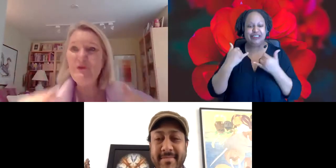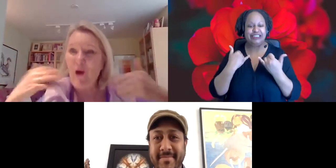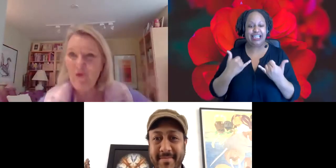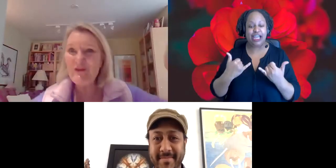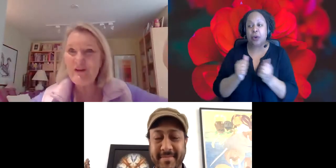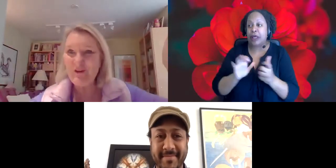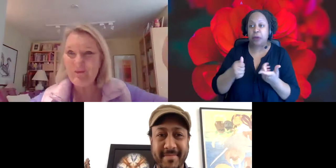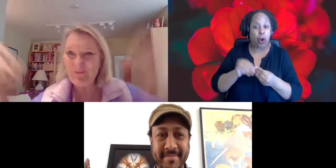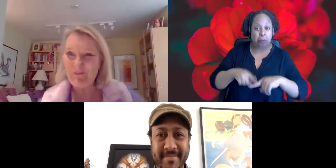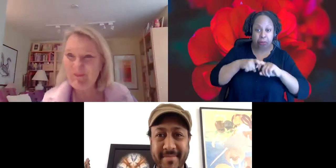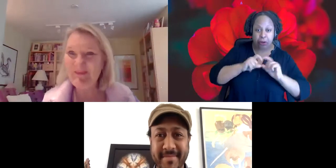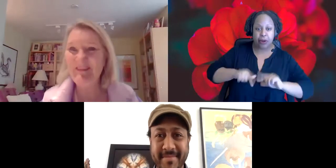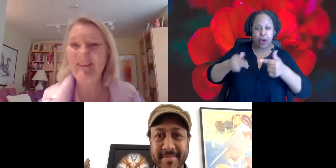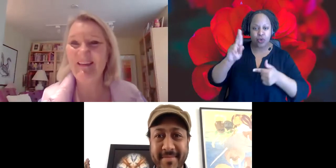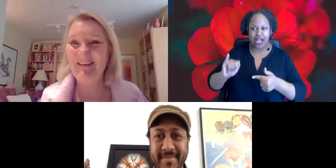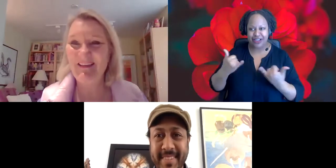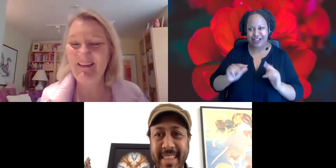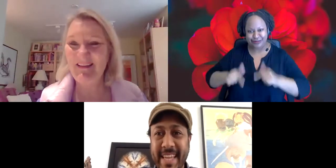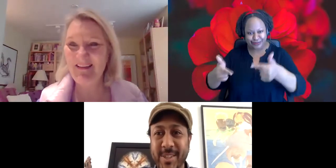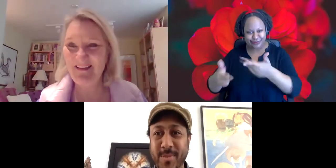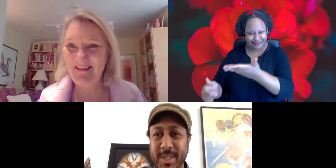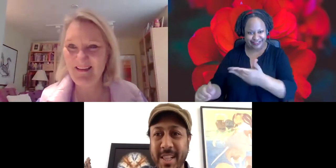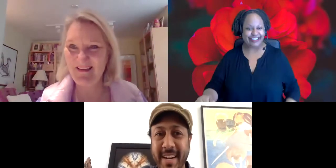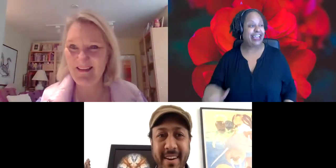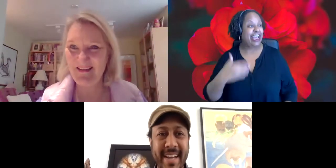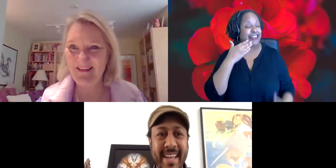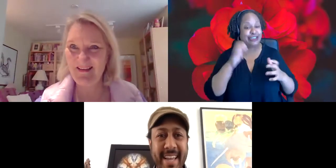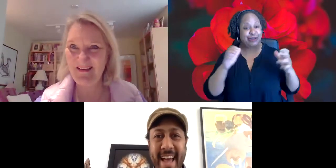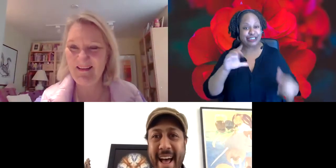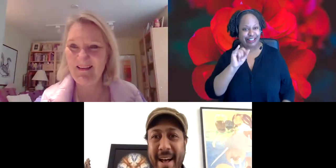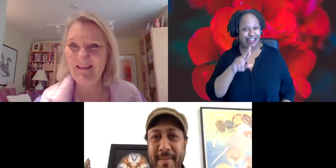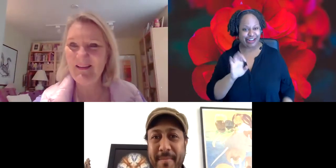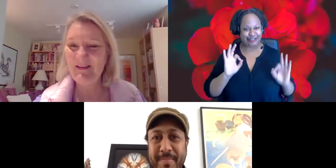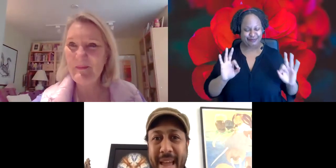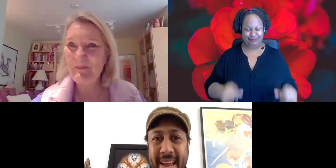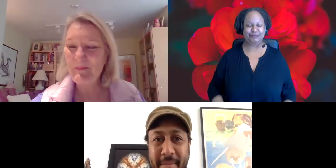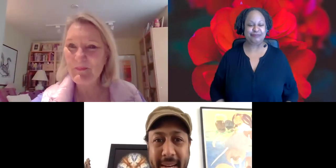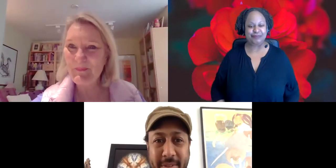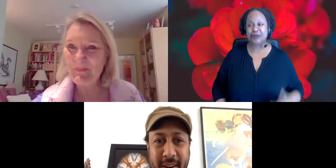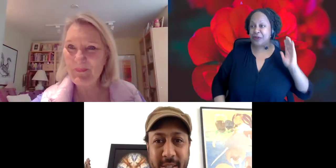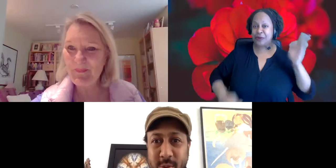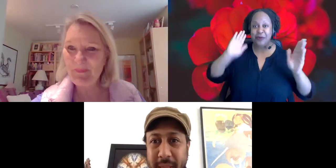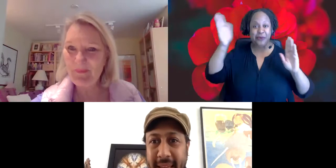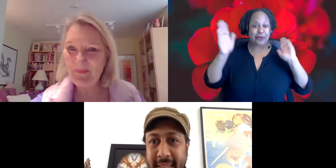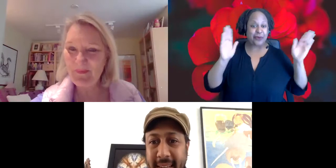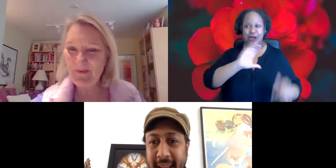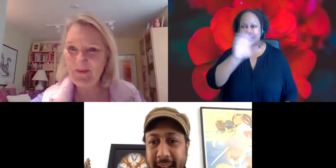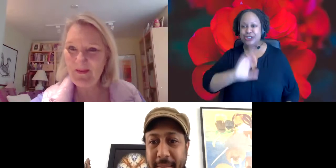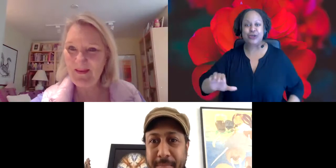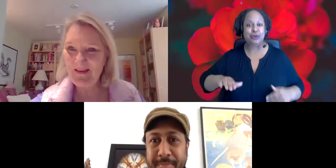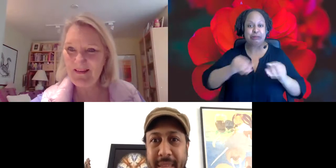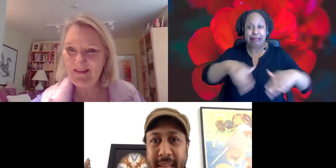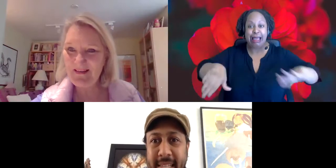ado, over to you. Thank you so much, Claire. Hi, everybody out there in Zoom land.